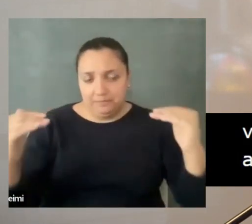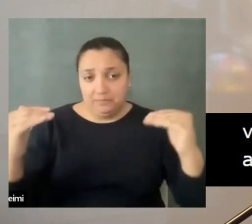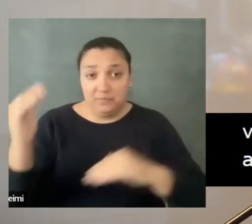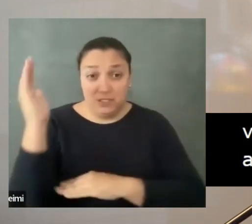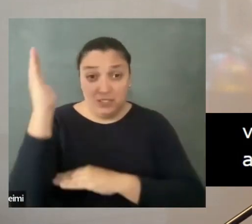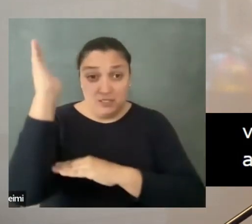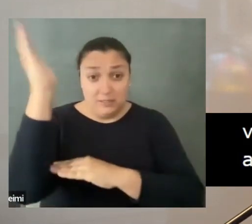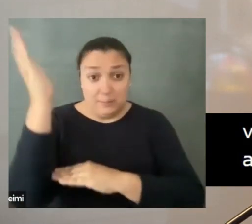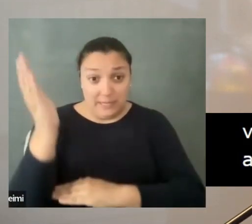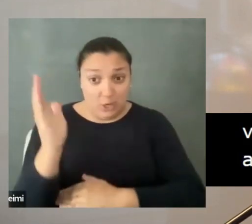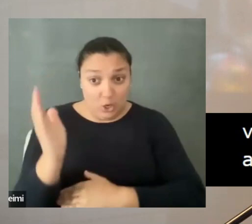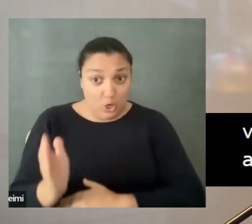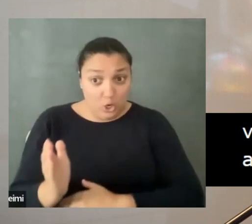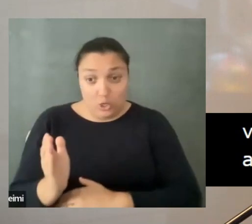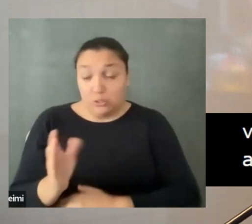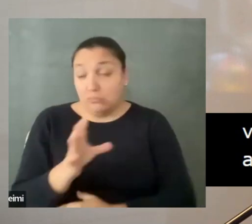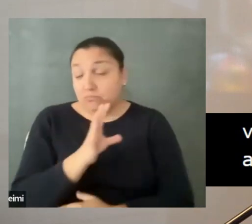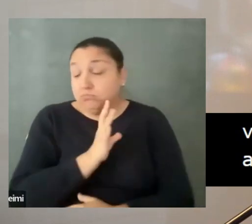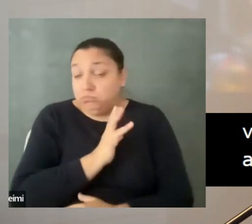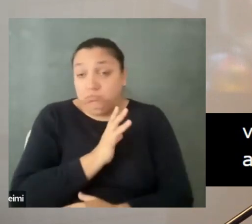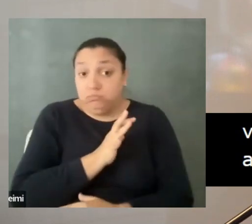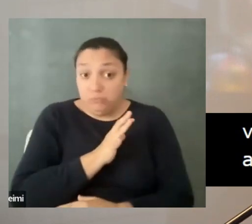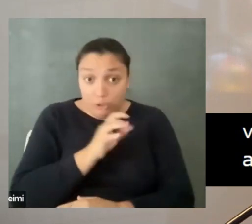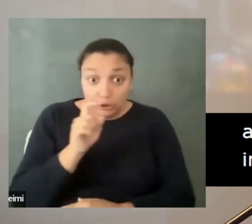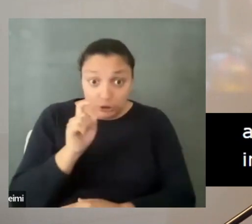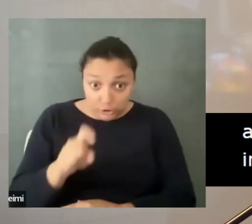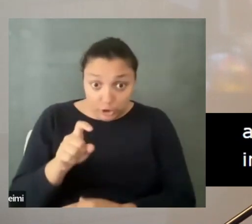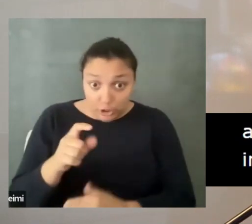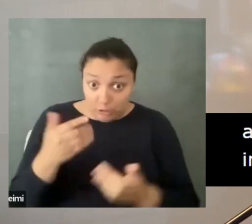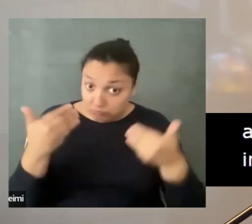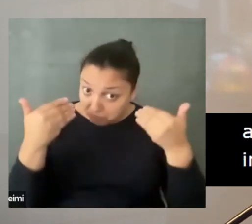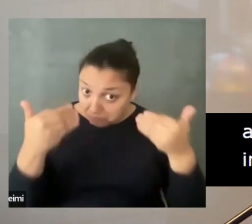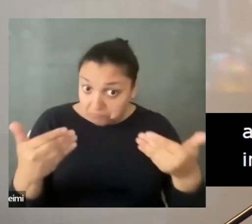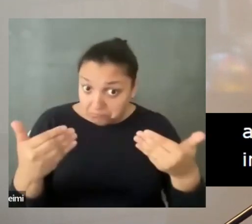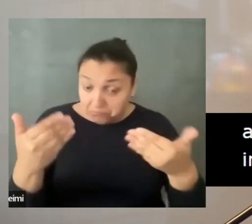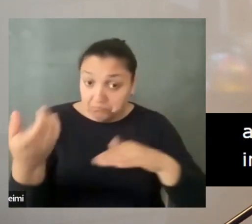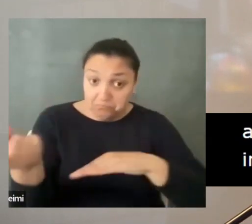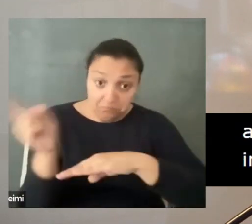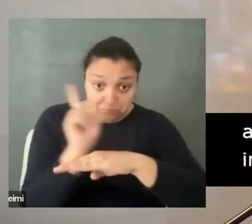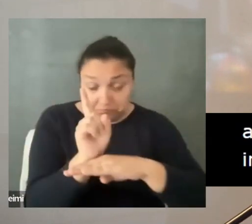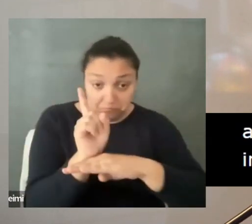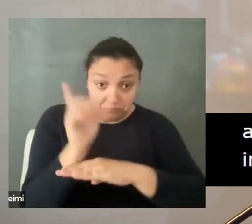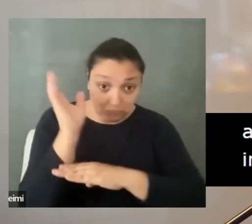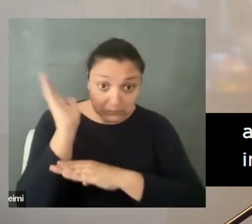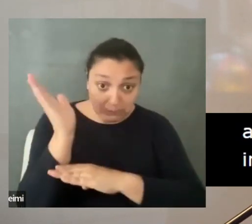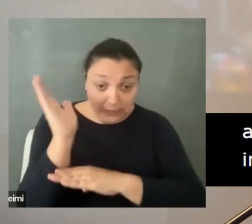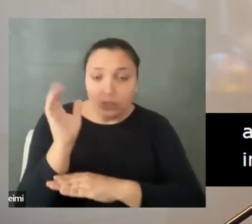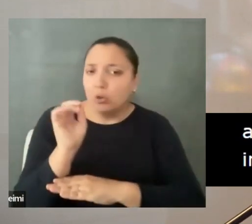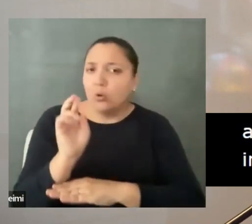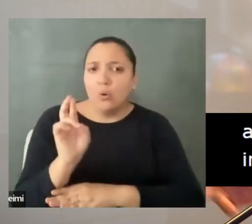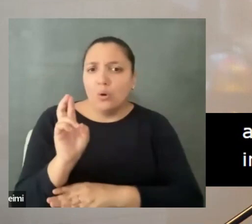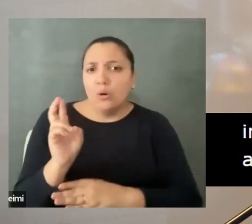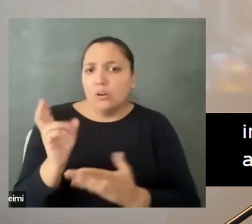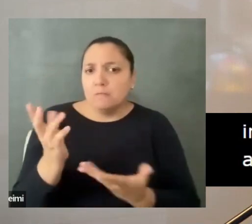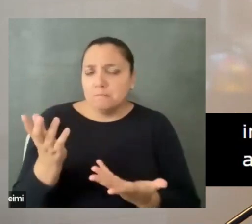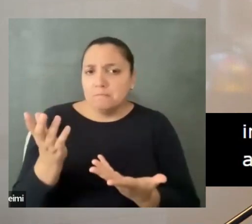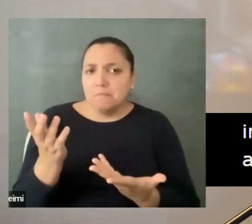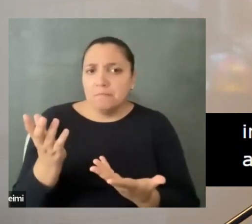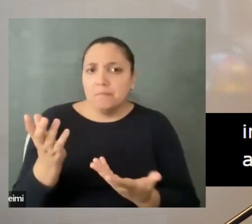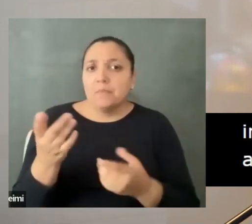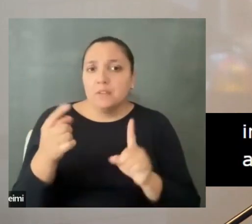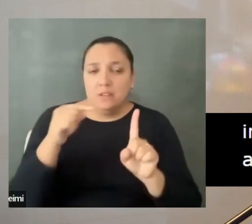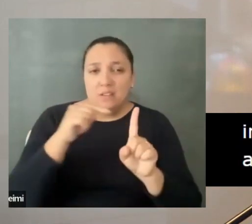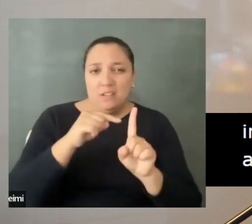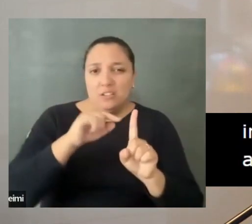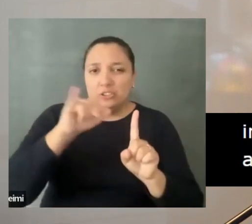Should we go to the speakers right away, or should we give them, because I know there's some that have to leave. So if you don't mind, I'm going to bring Josh